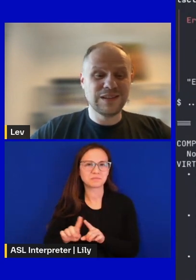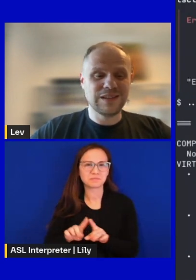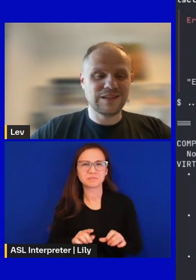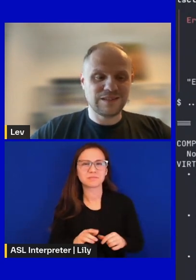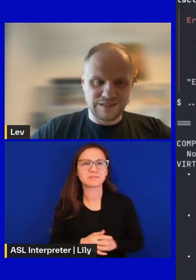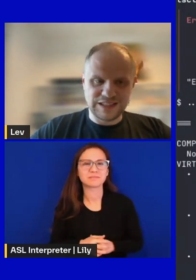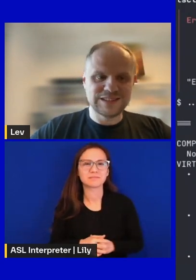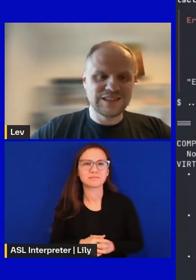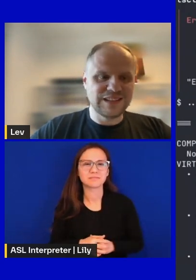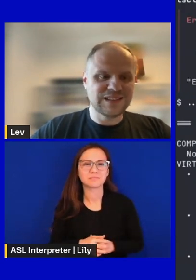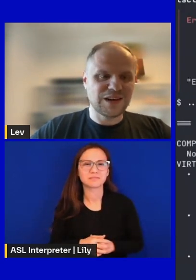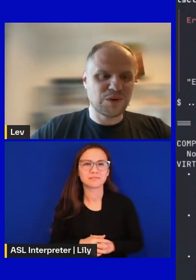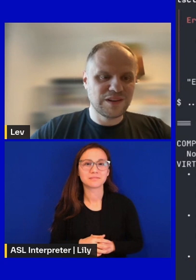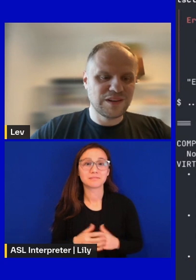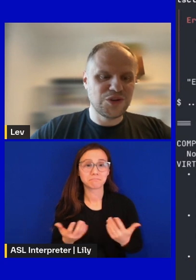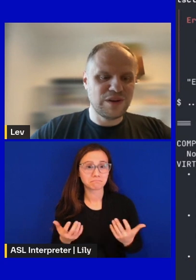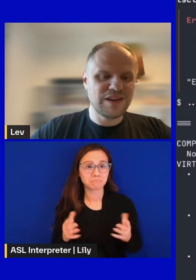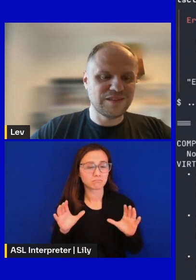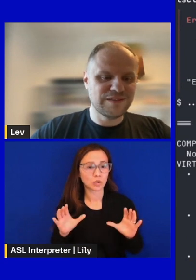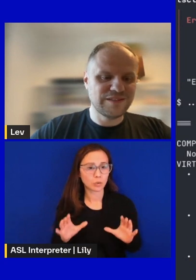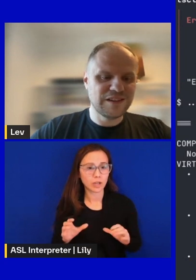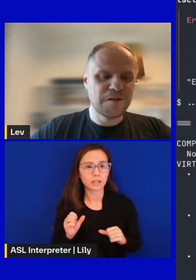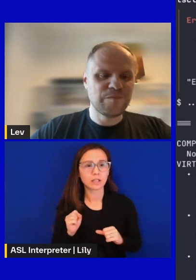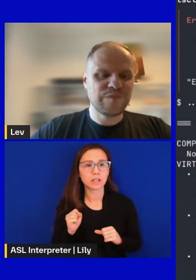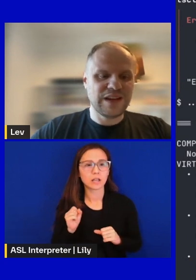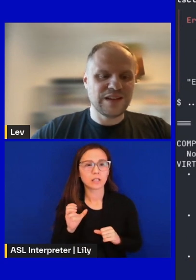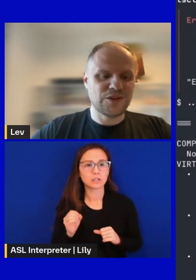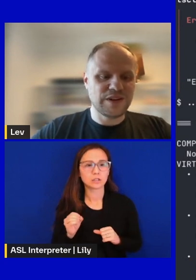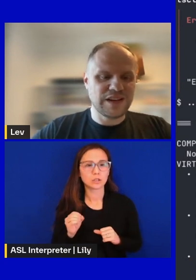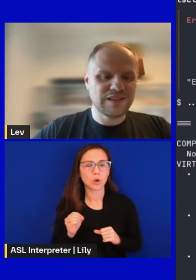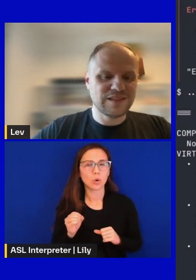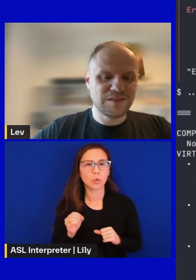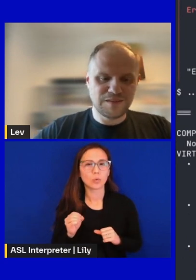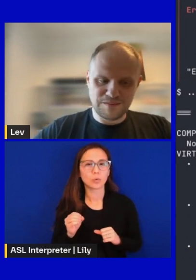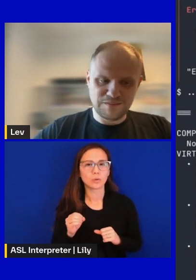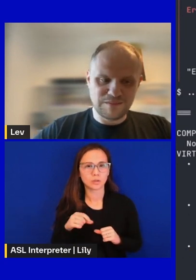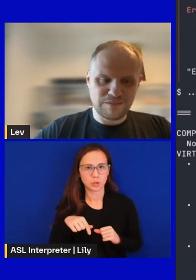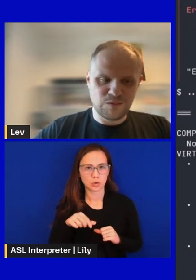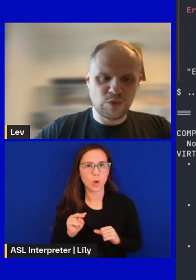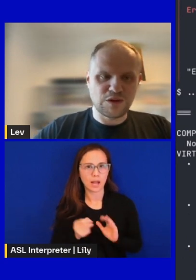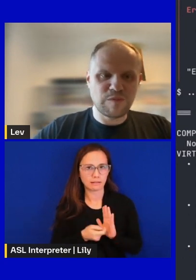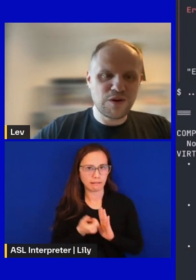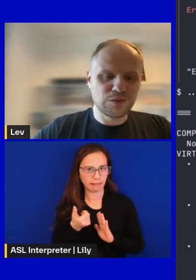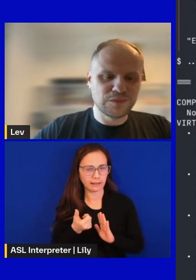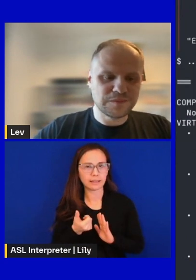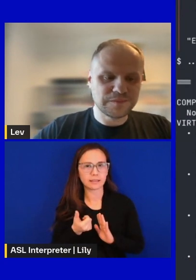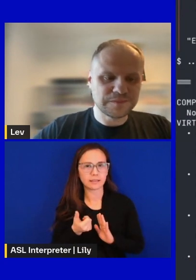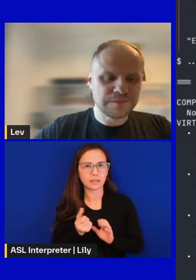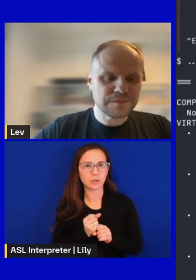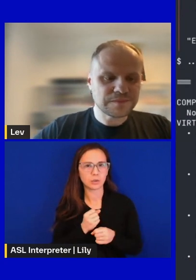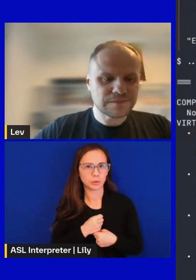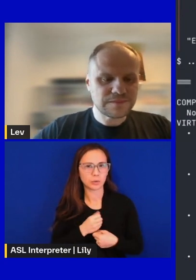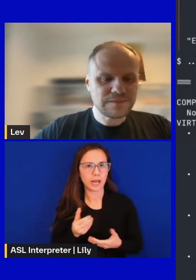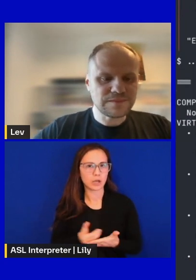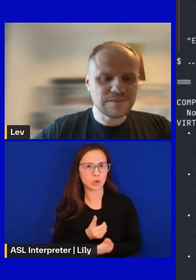So let's delete our QANF and create one of my own.